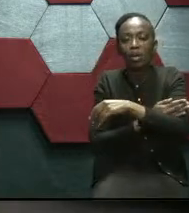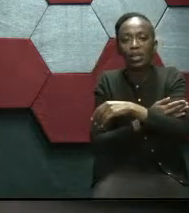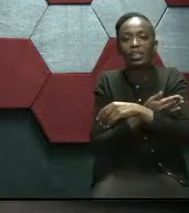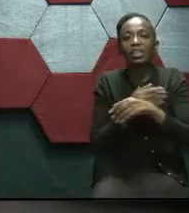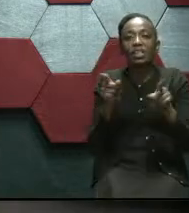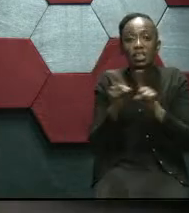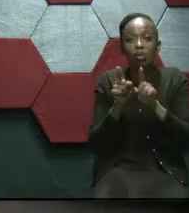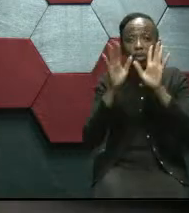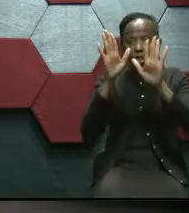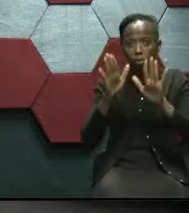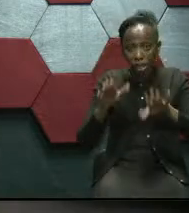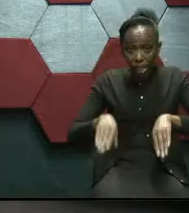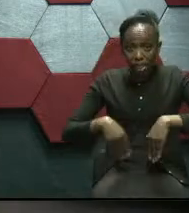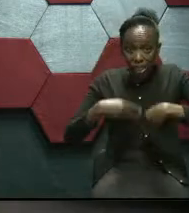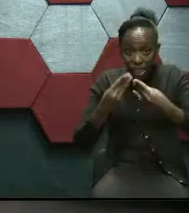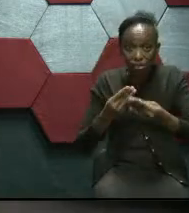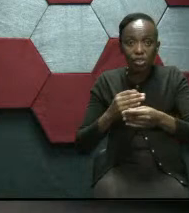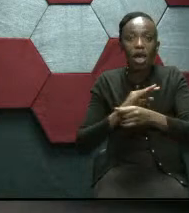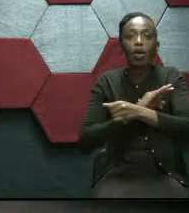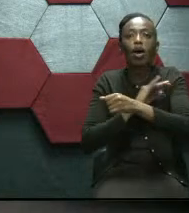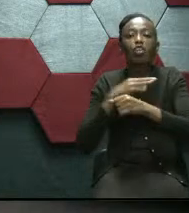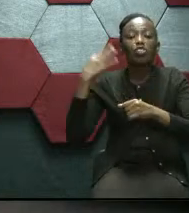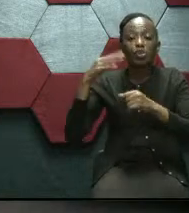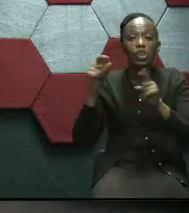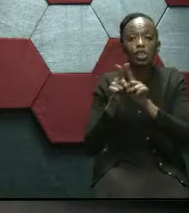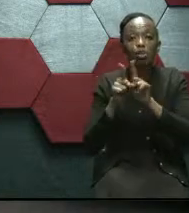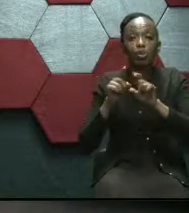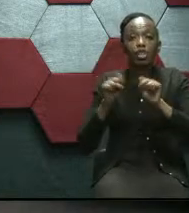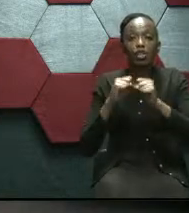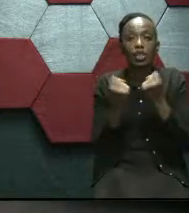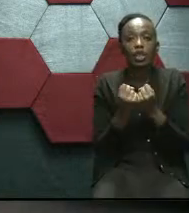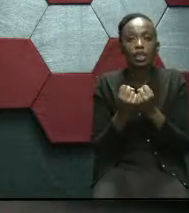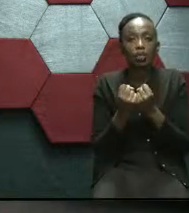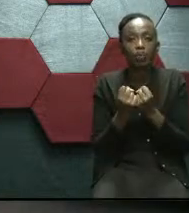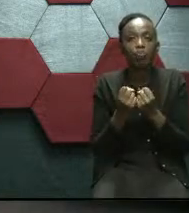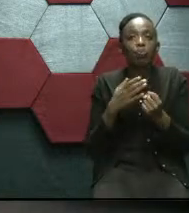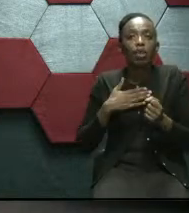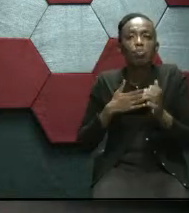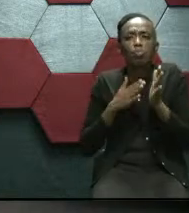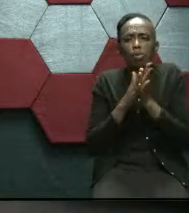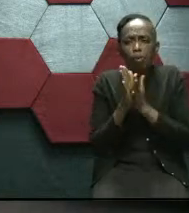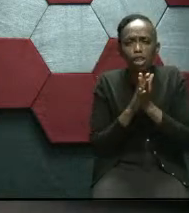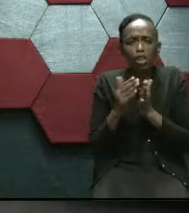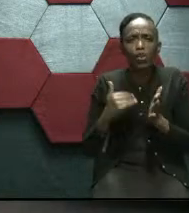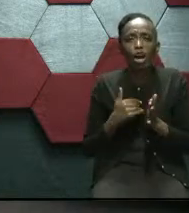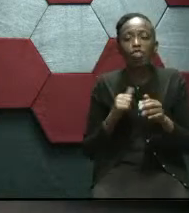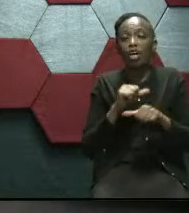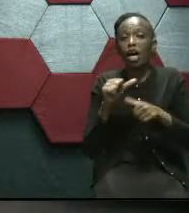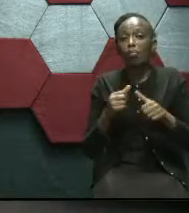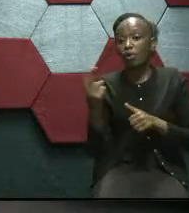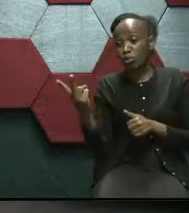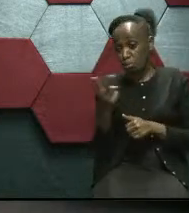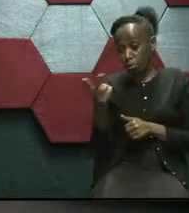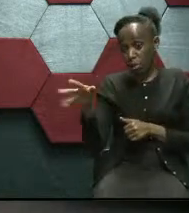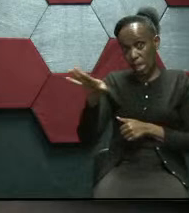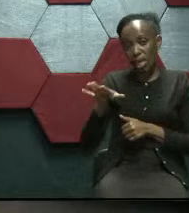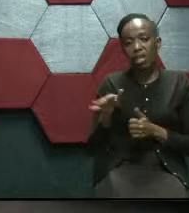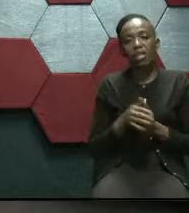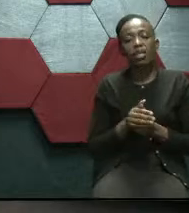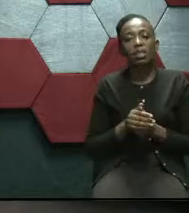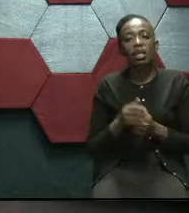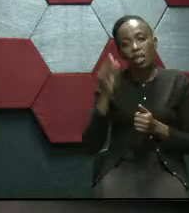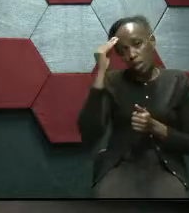it guarantees our future as a society. I'm quite passionate about both of these areas.